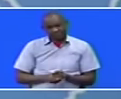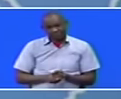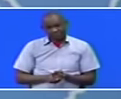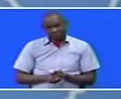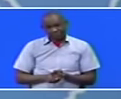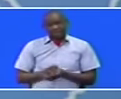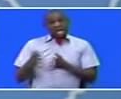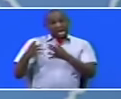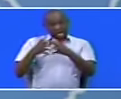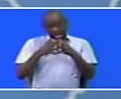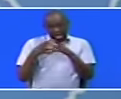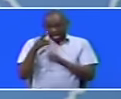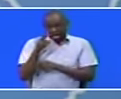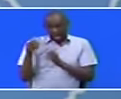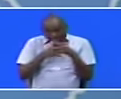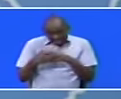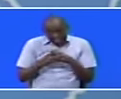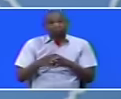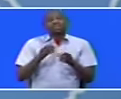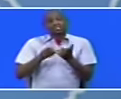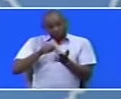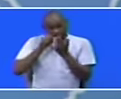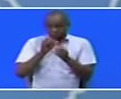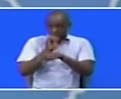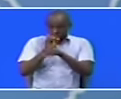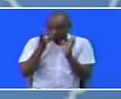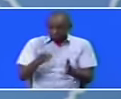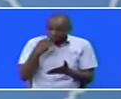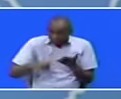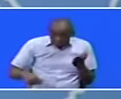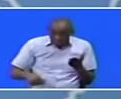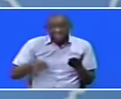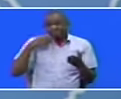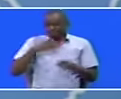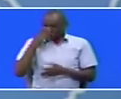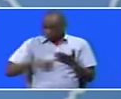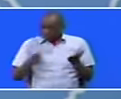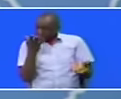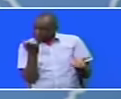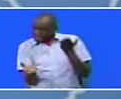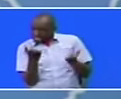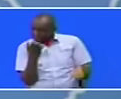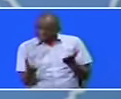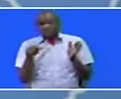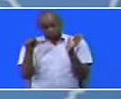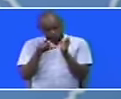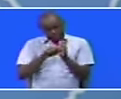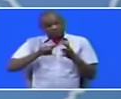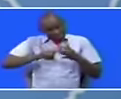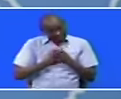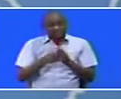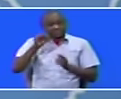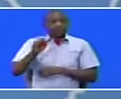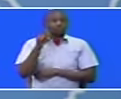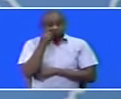The UN's special advisor on preventing genocide, Adama Dieng, said Friday that he feared an escalation of ethnic violence in South Sudan,